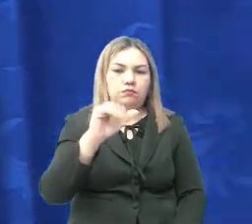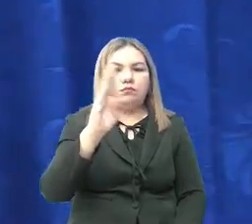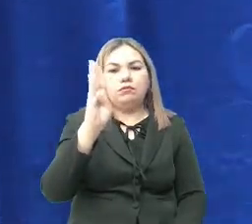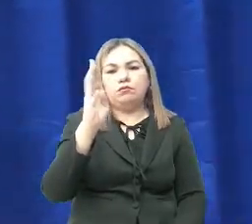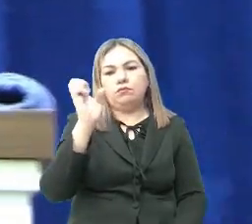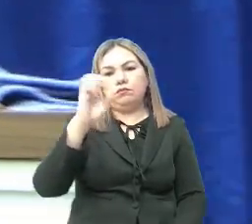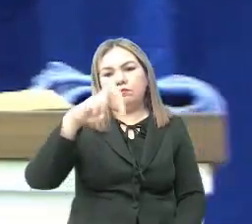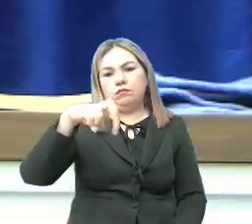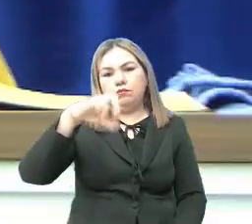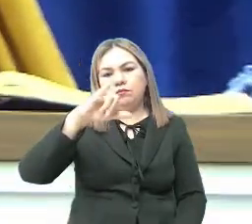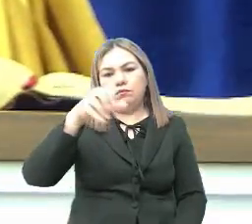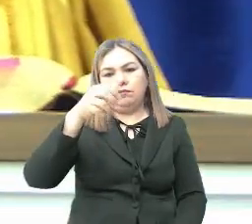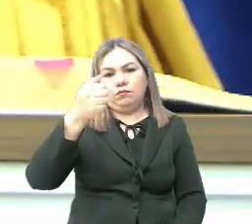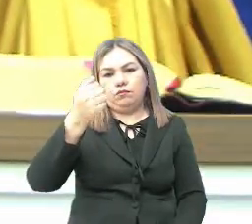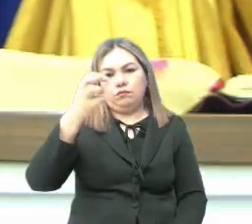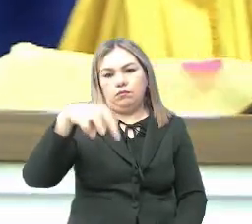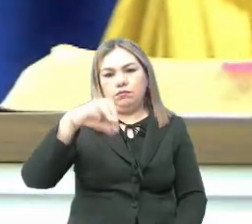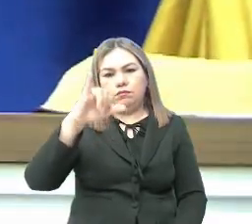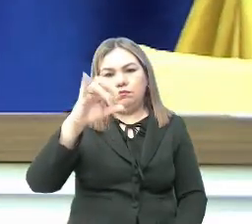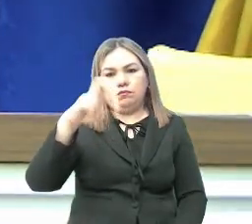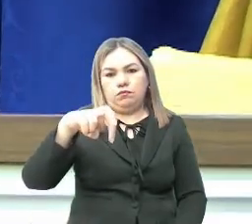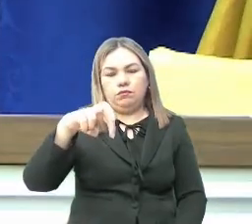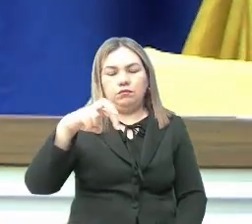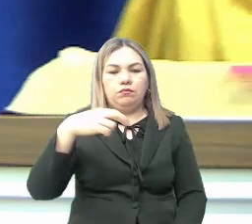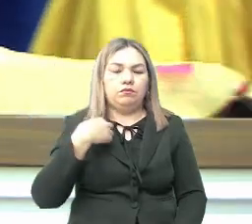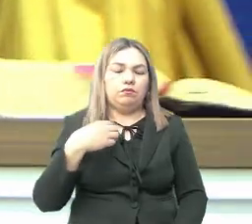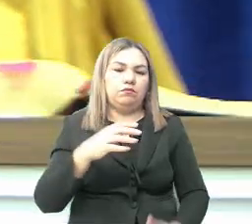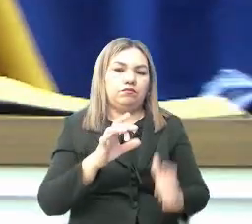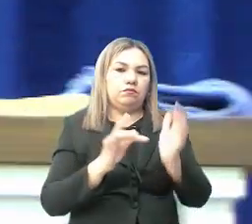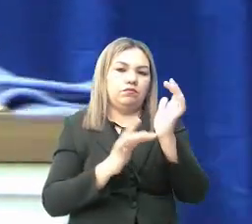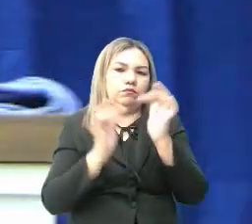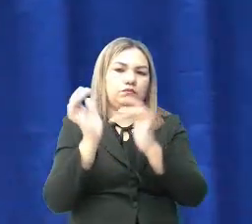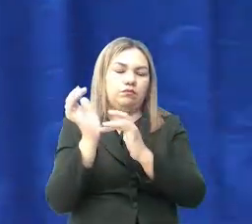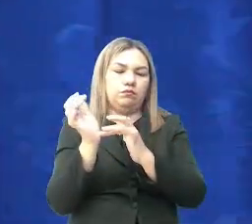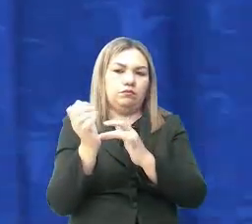means who's the son